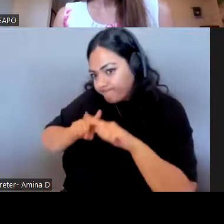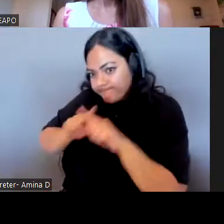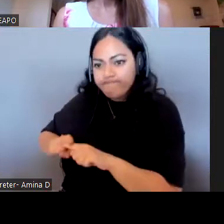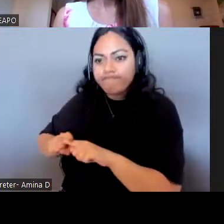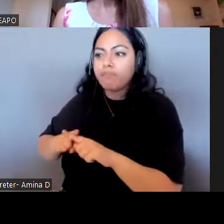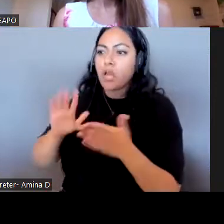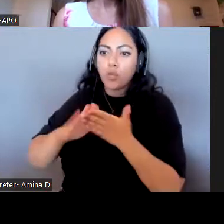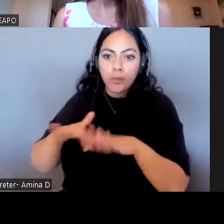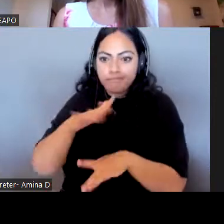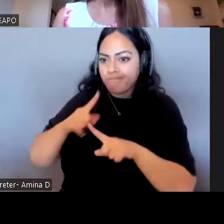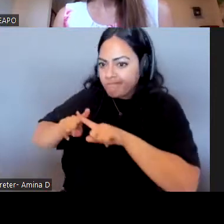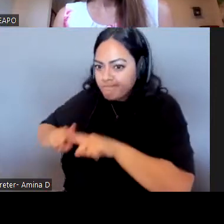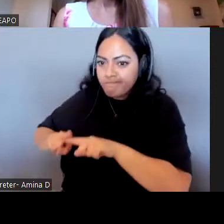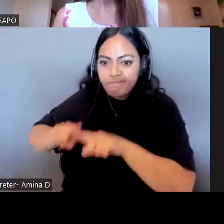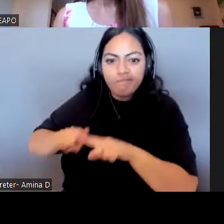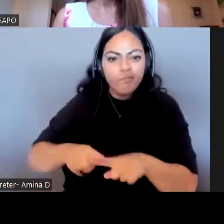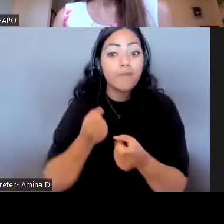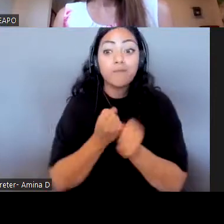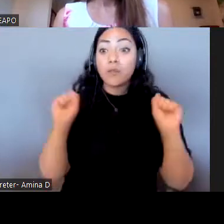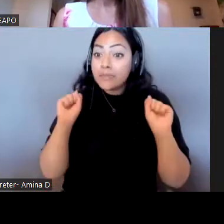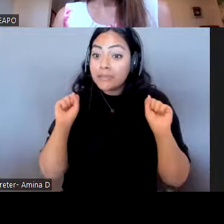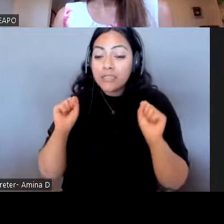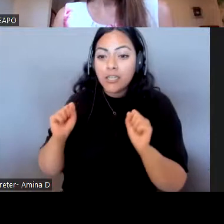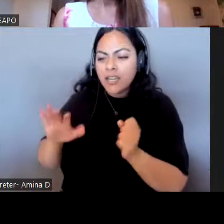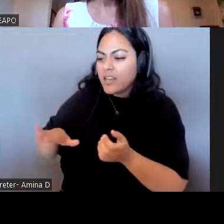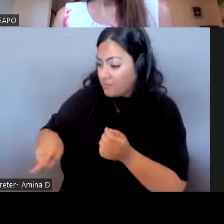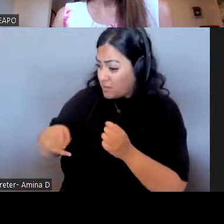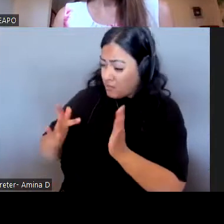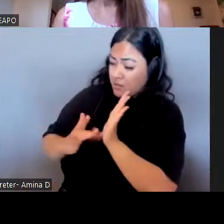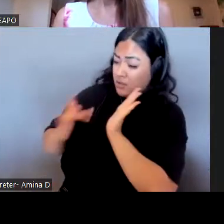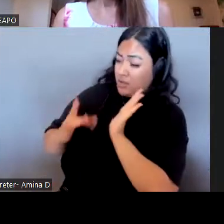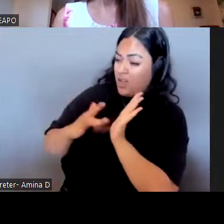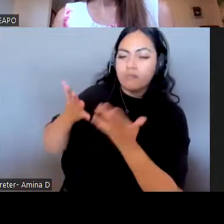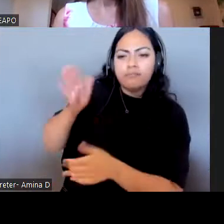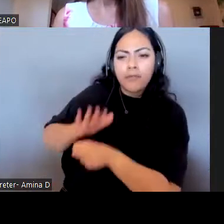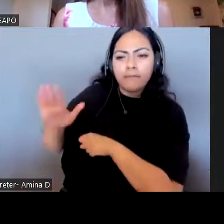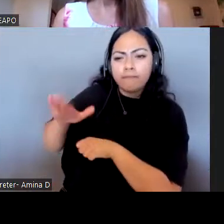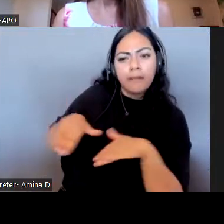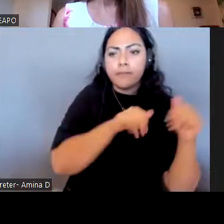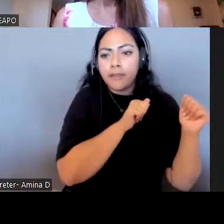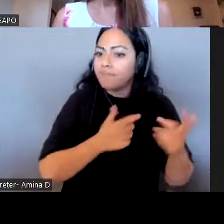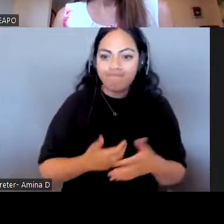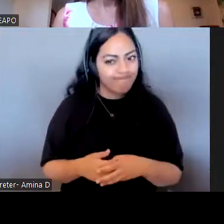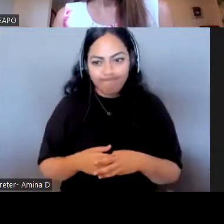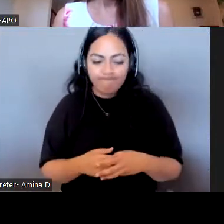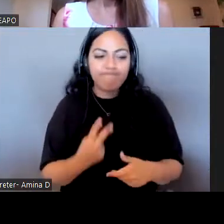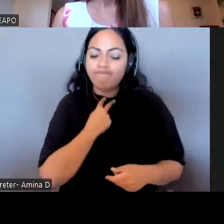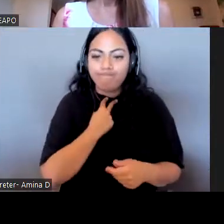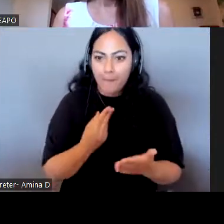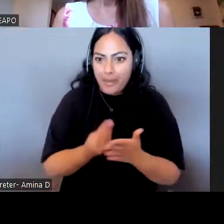have the freedom to break away from the abusers because they don't have any access to other financial resources or able to financially support